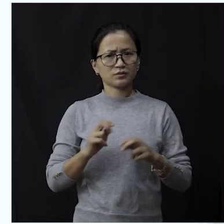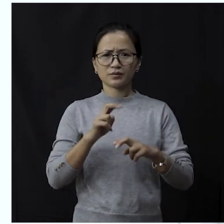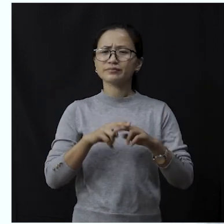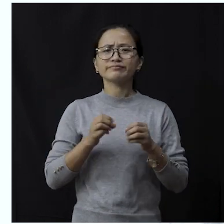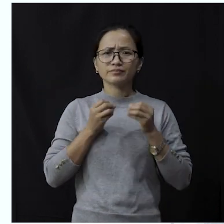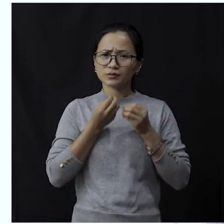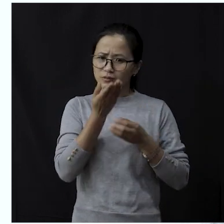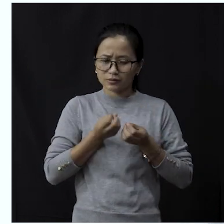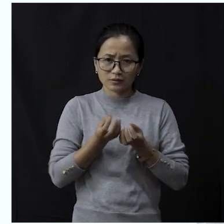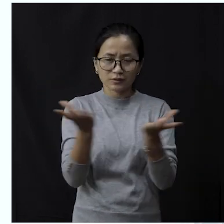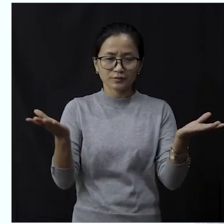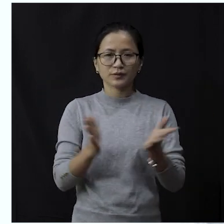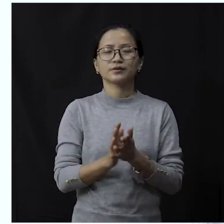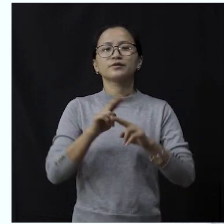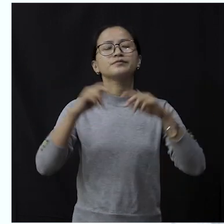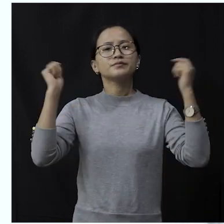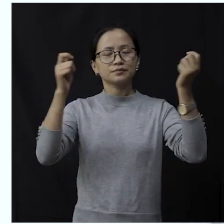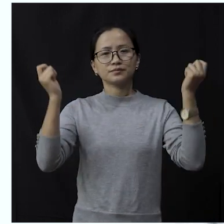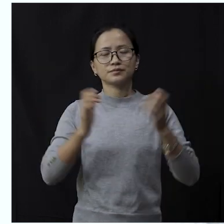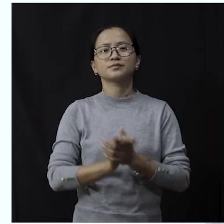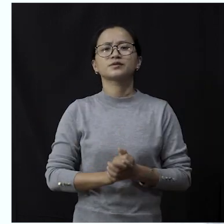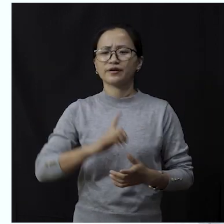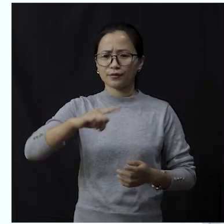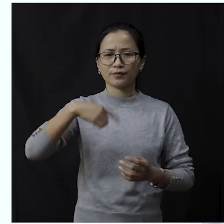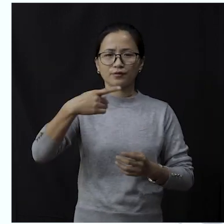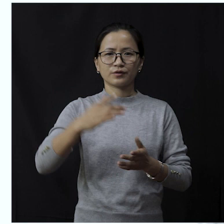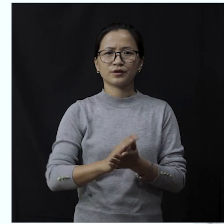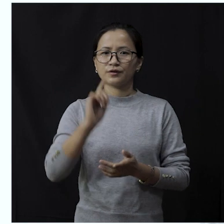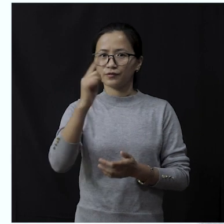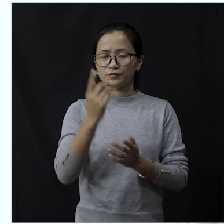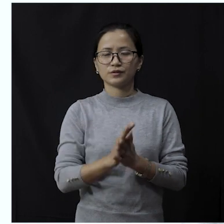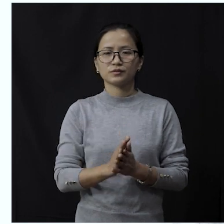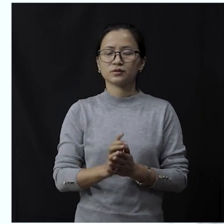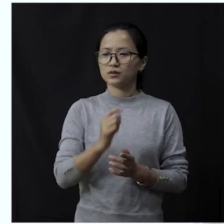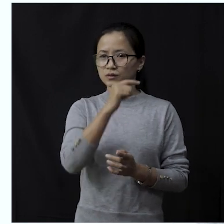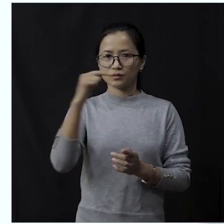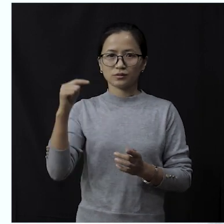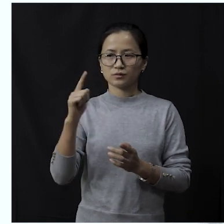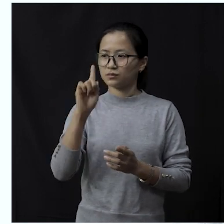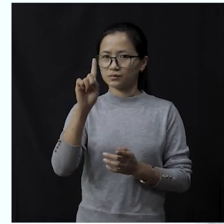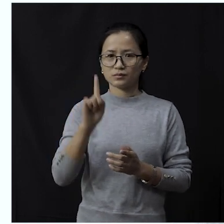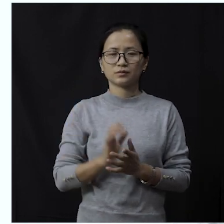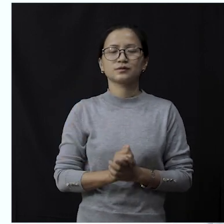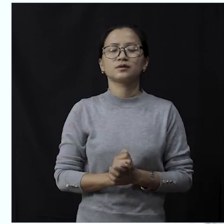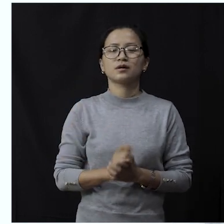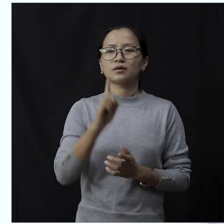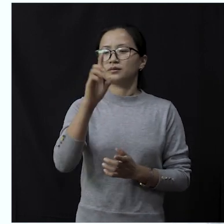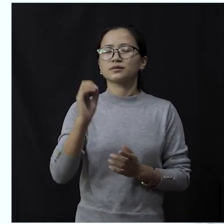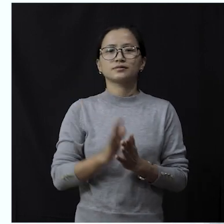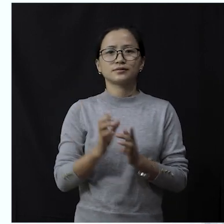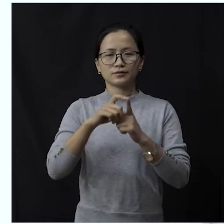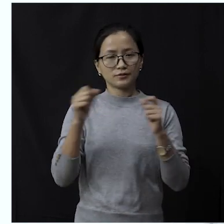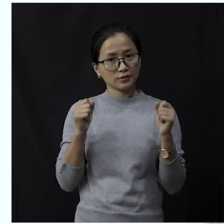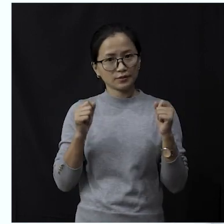name of hornbill. You know that the hornbill is celebrated every year from the 1st to 10th of December. So the